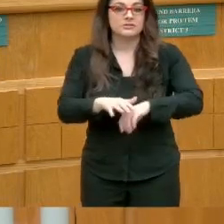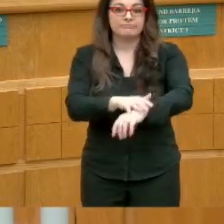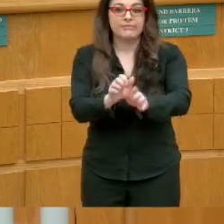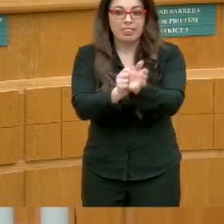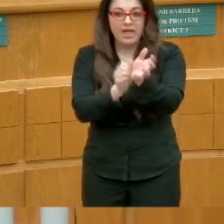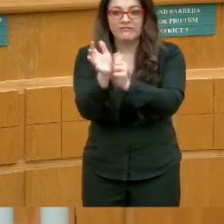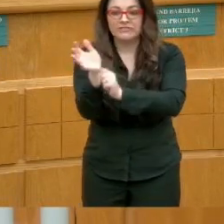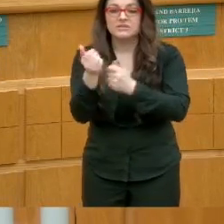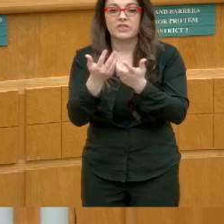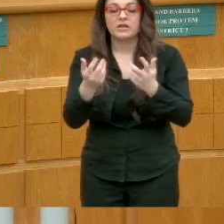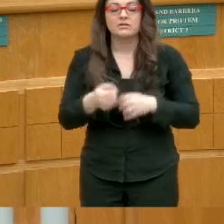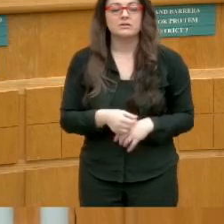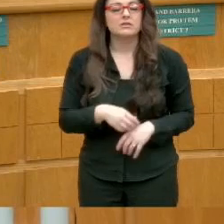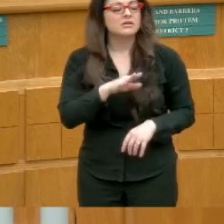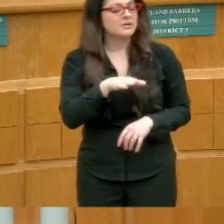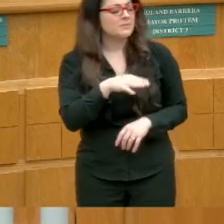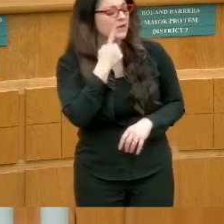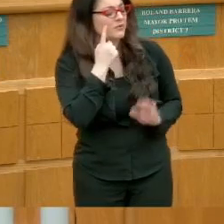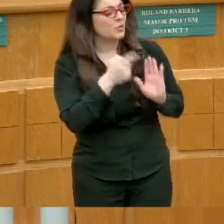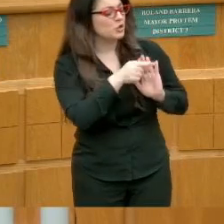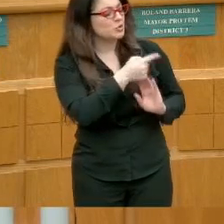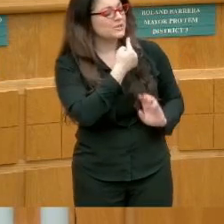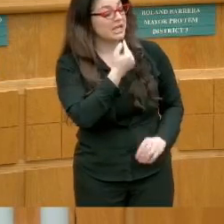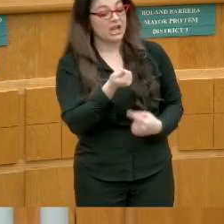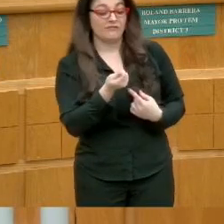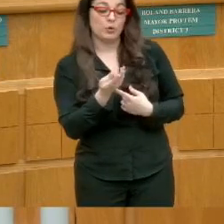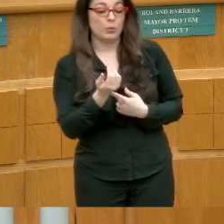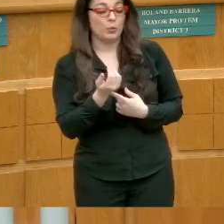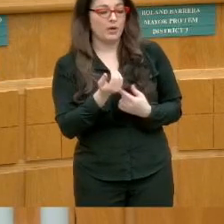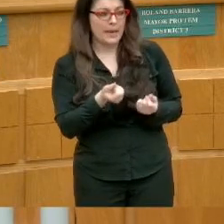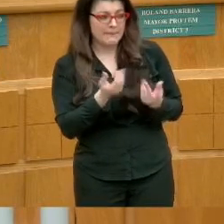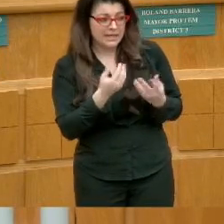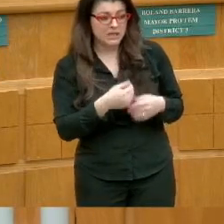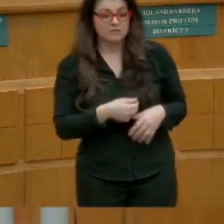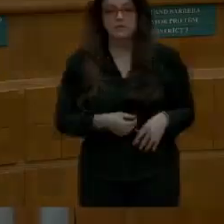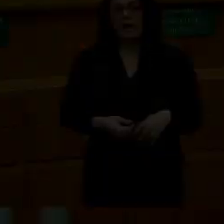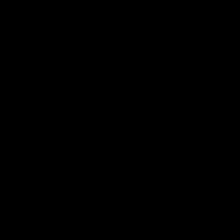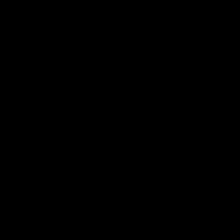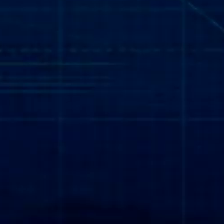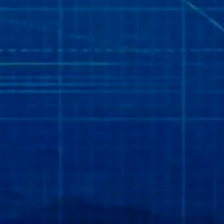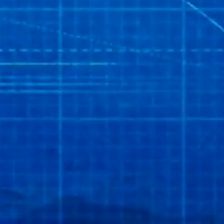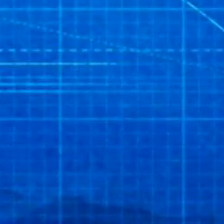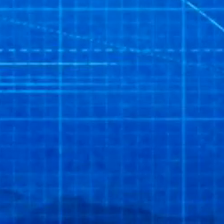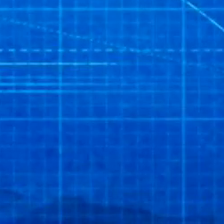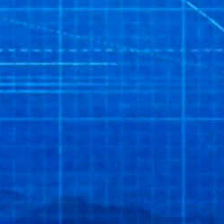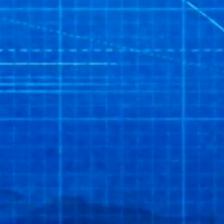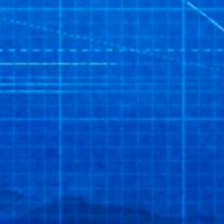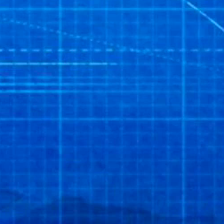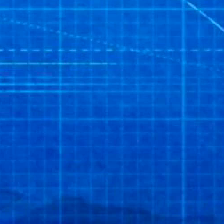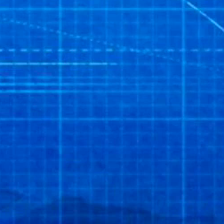when you say a handful, can you put a number to it? I think 3 or 4. Okay. So. And